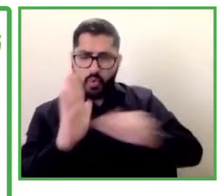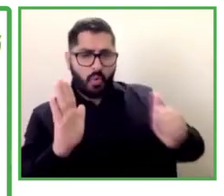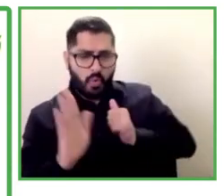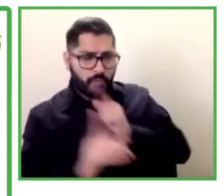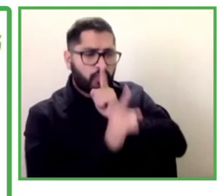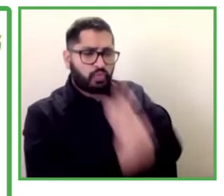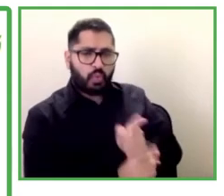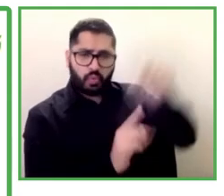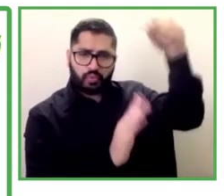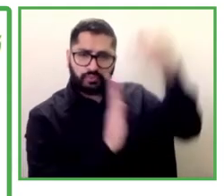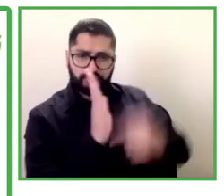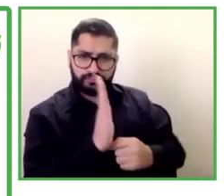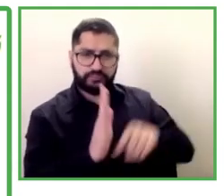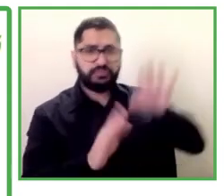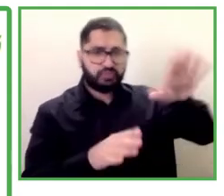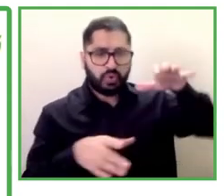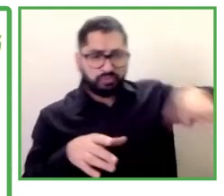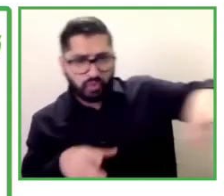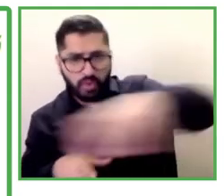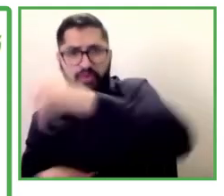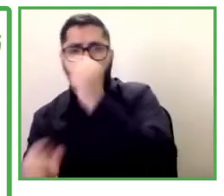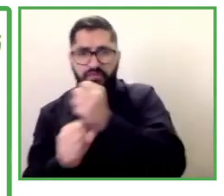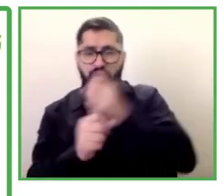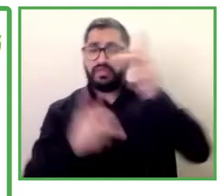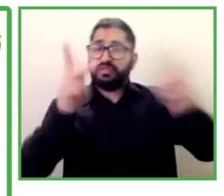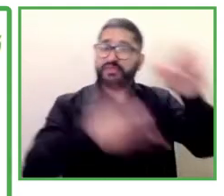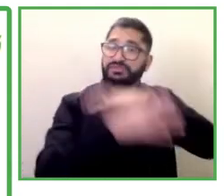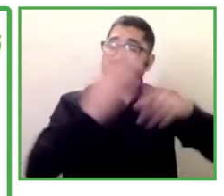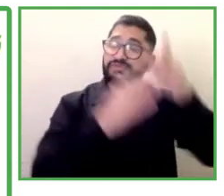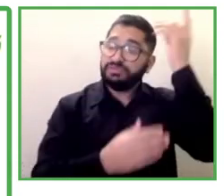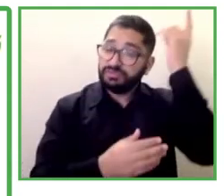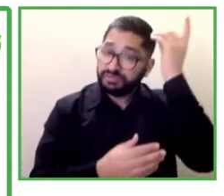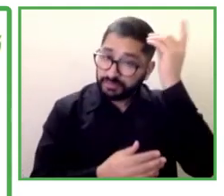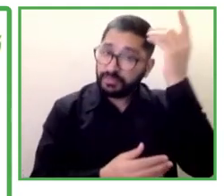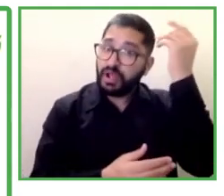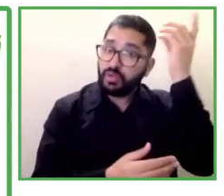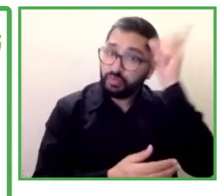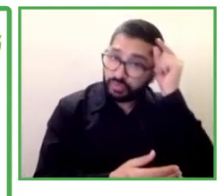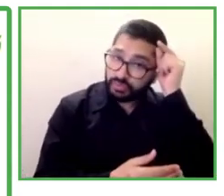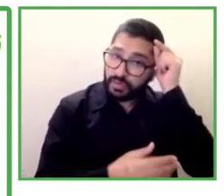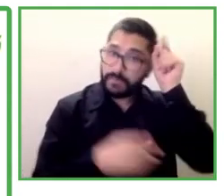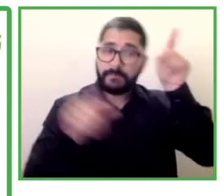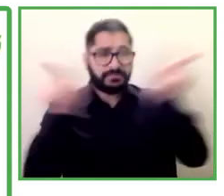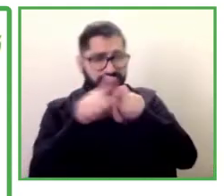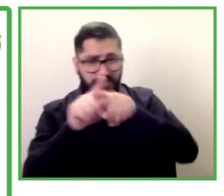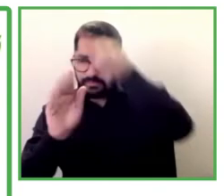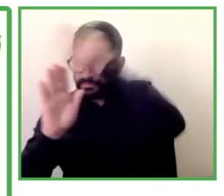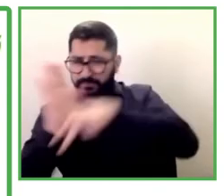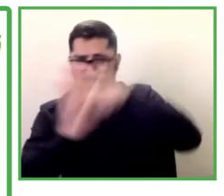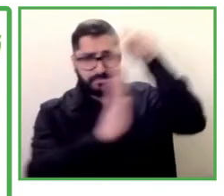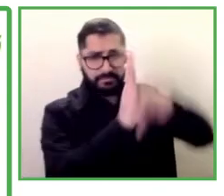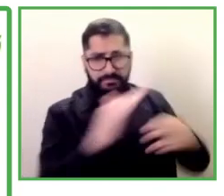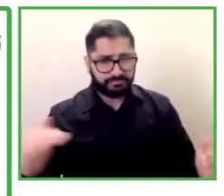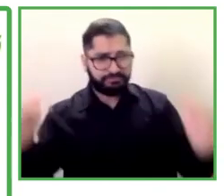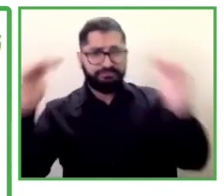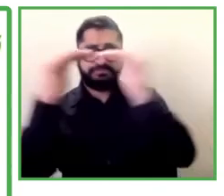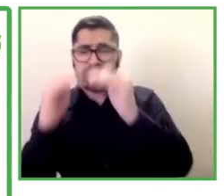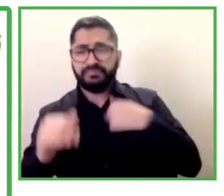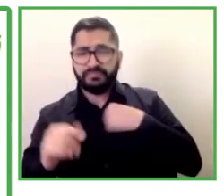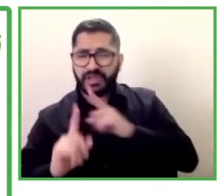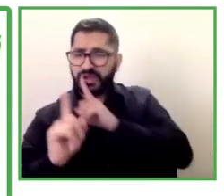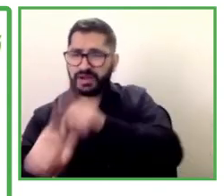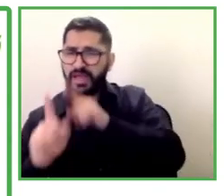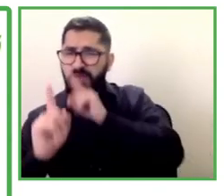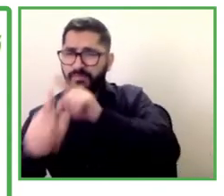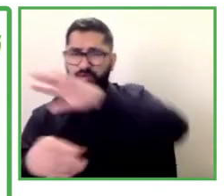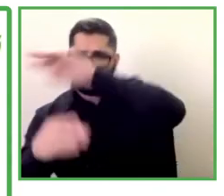for jobs for mentally disabled people or the alternatives for those. In the criteria of allocation to the